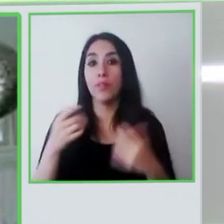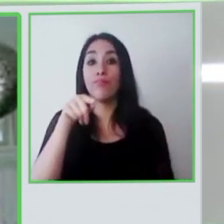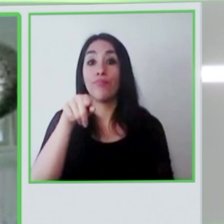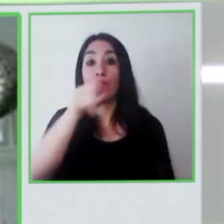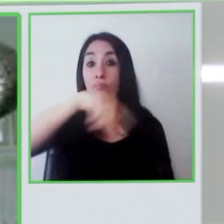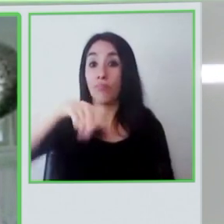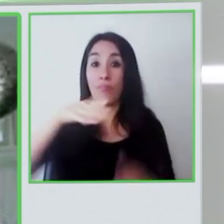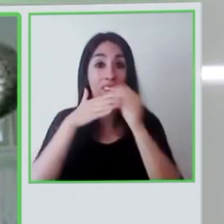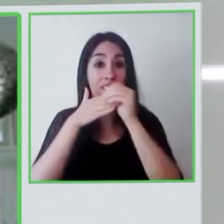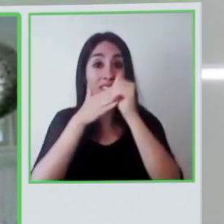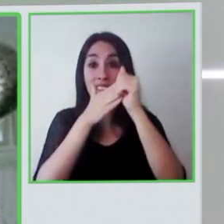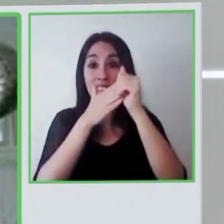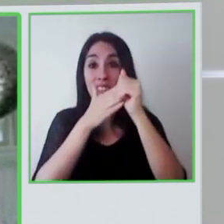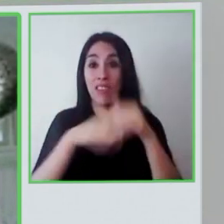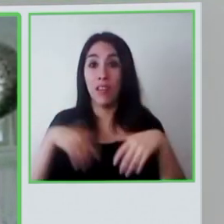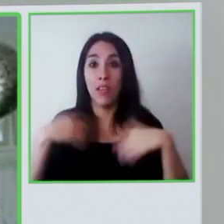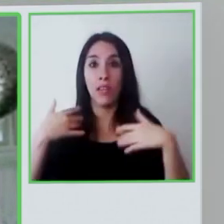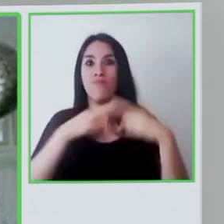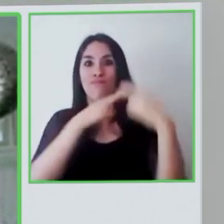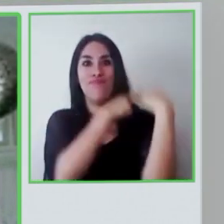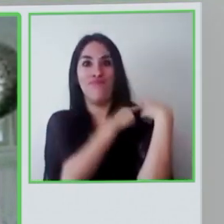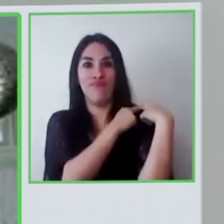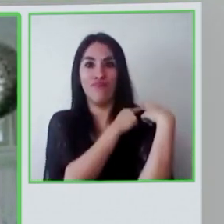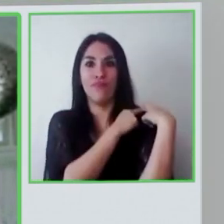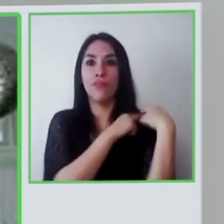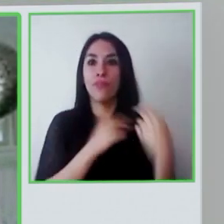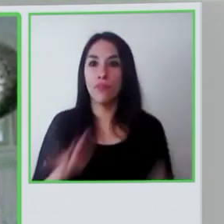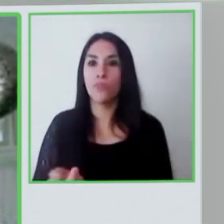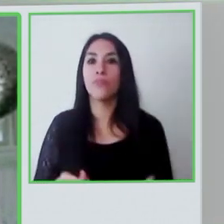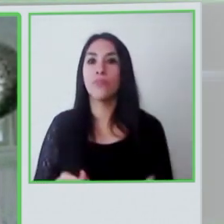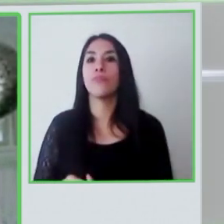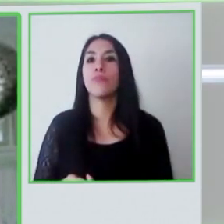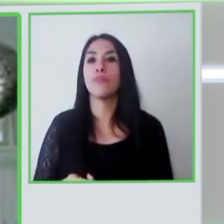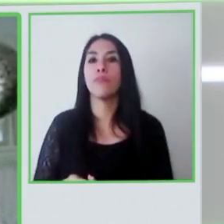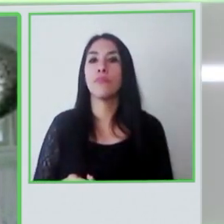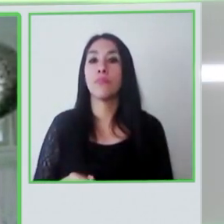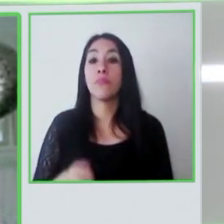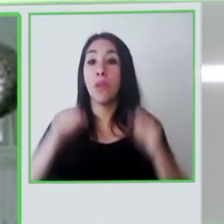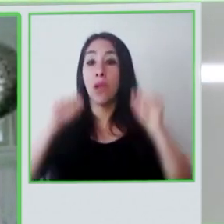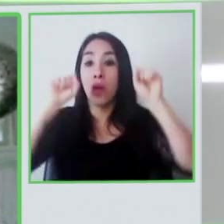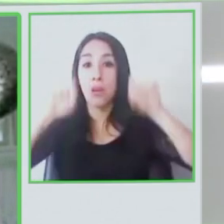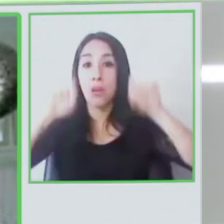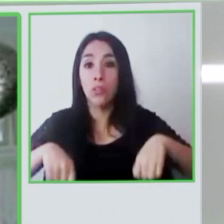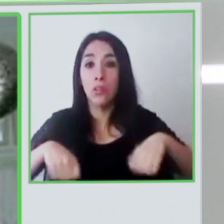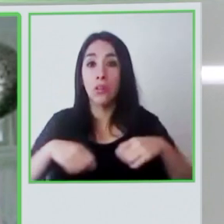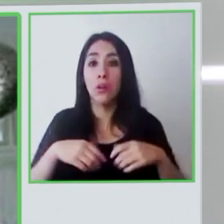leaders. And they have the responsibility from the point of view of building